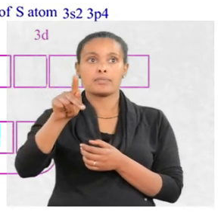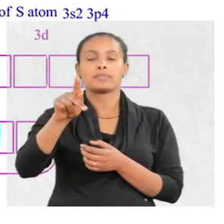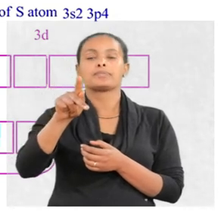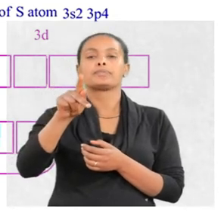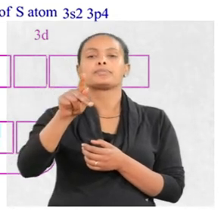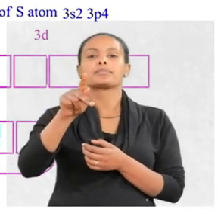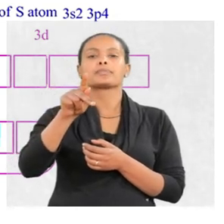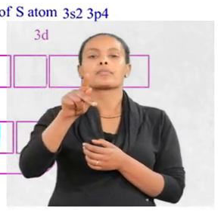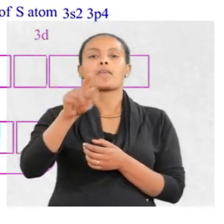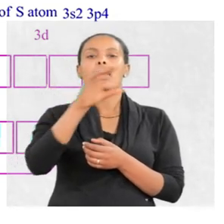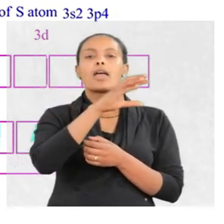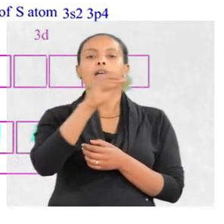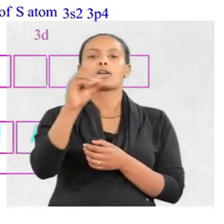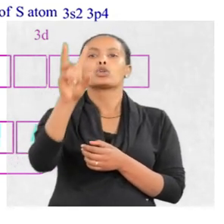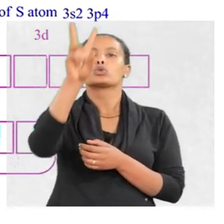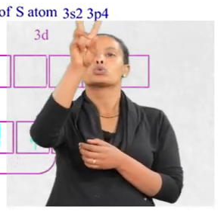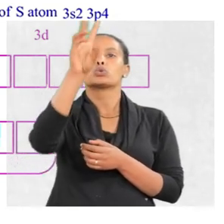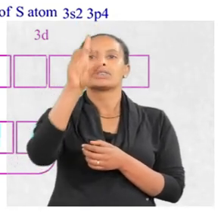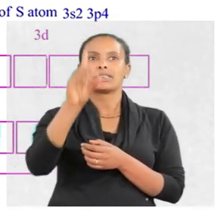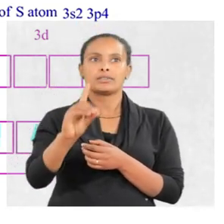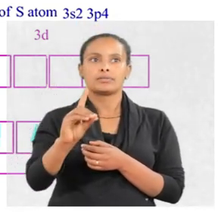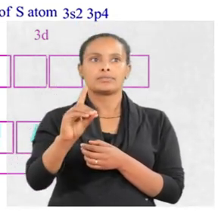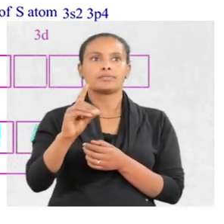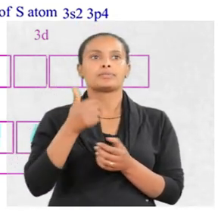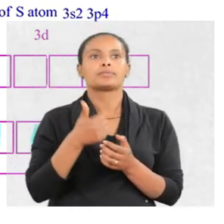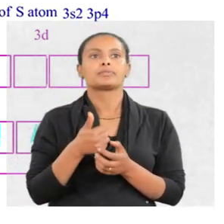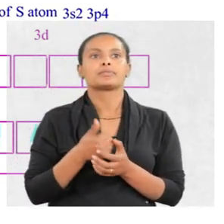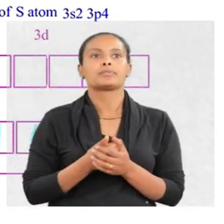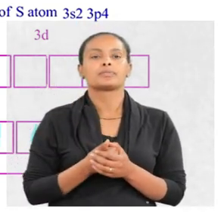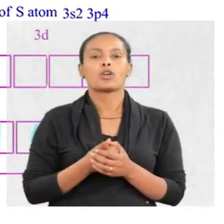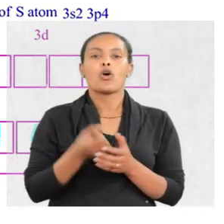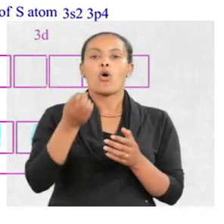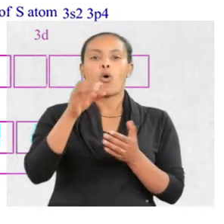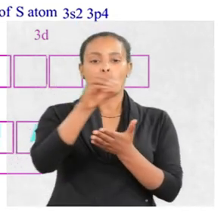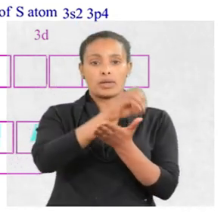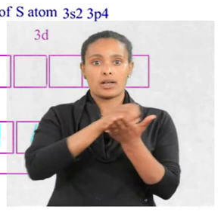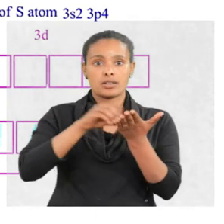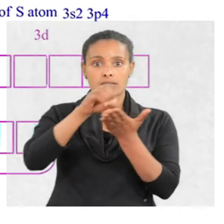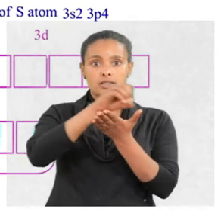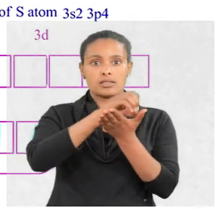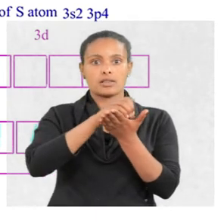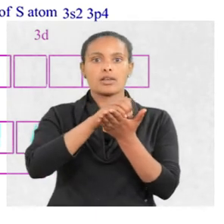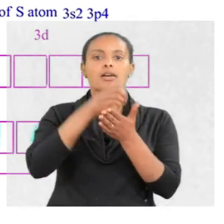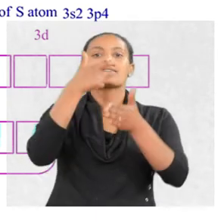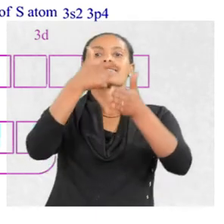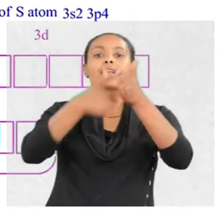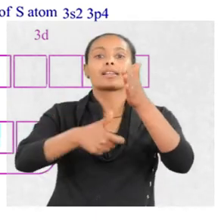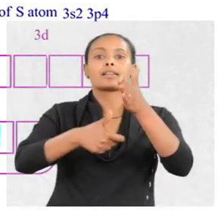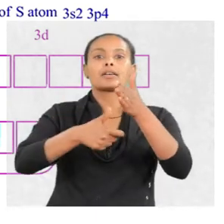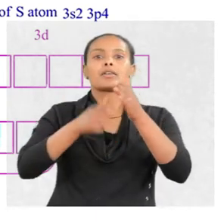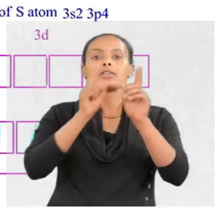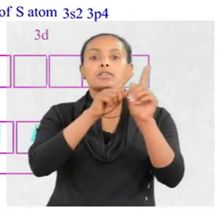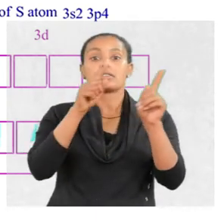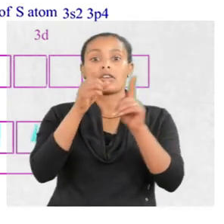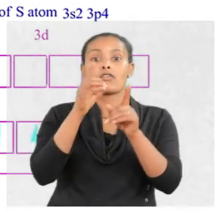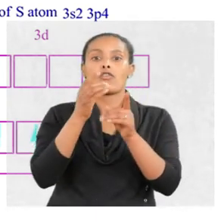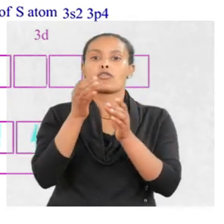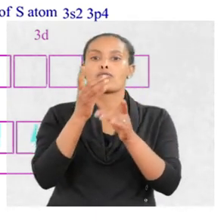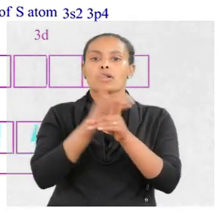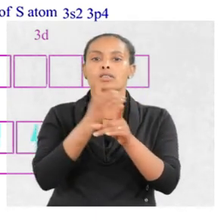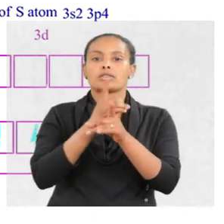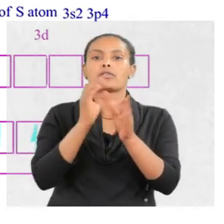3p, and 2d, 2d orbitals result in the formation